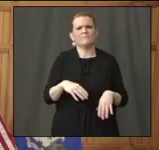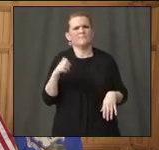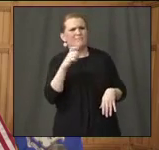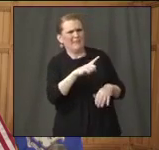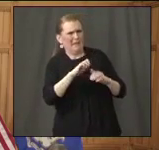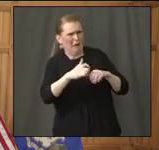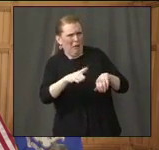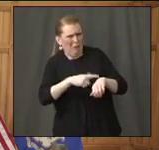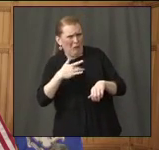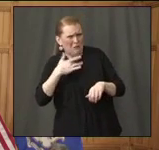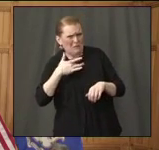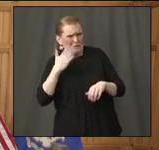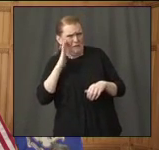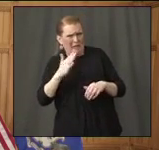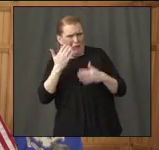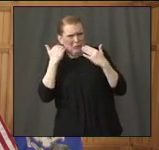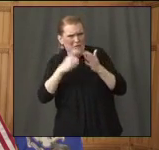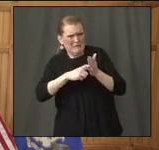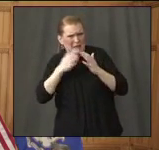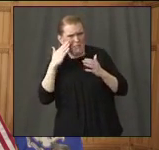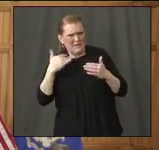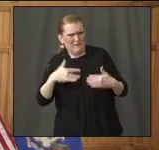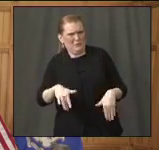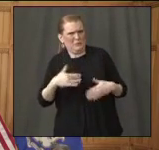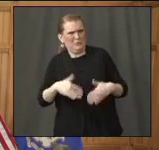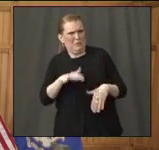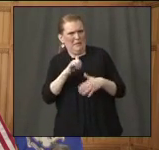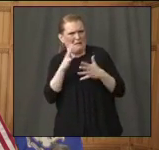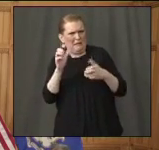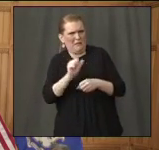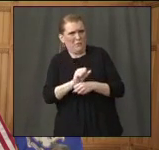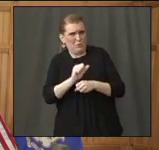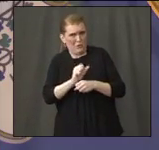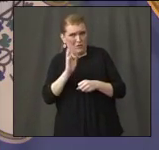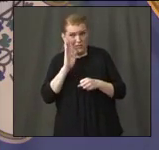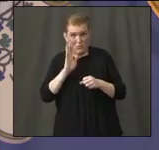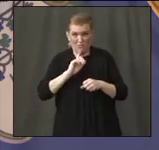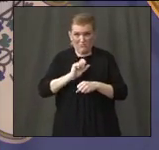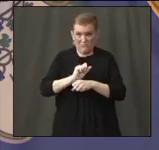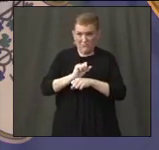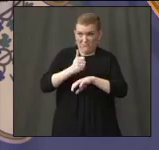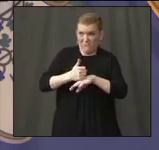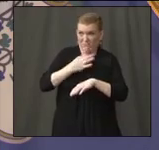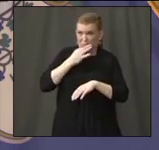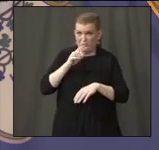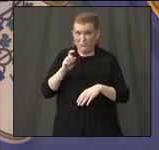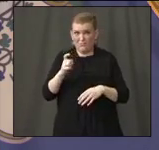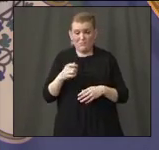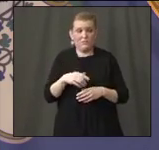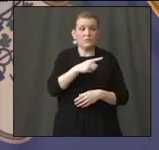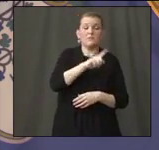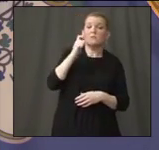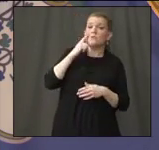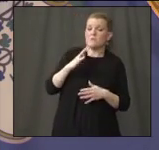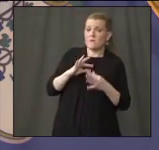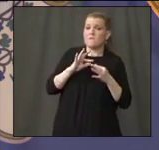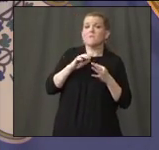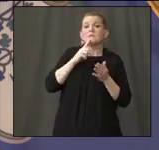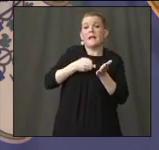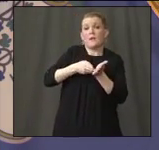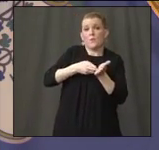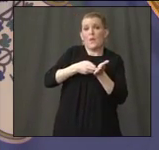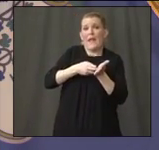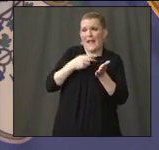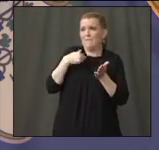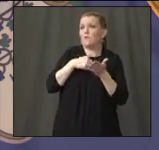sounds quite impressive. We're going to be rolling it out. It's already rolling out in New Haven right now. We'll be working this out on